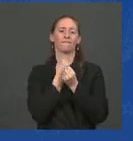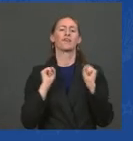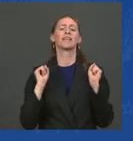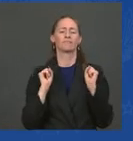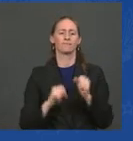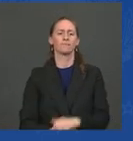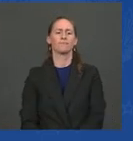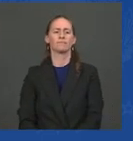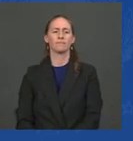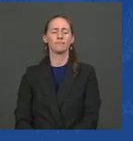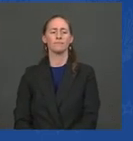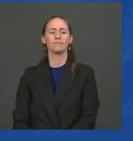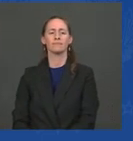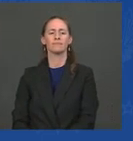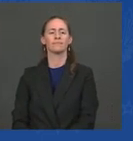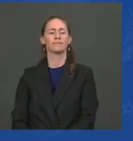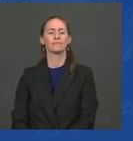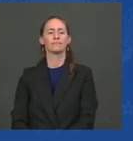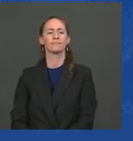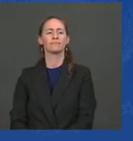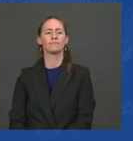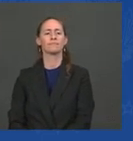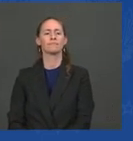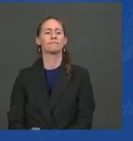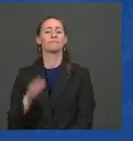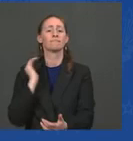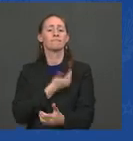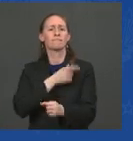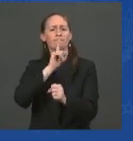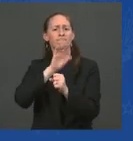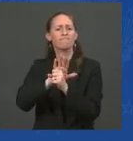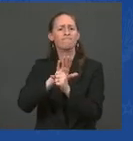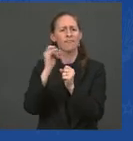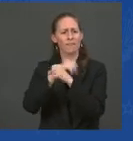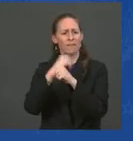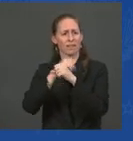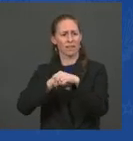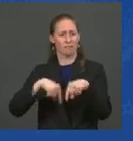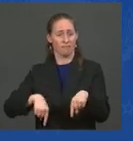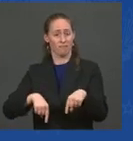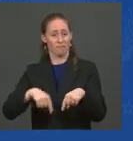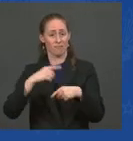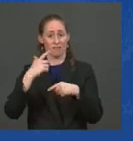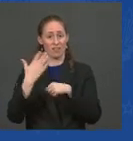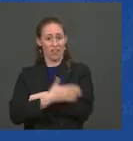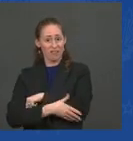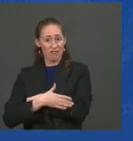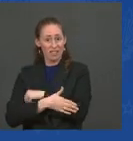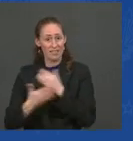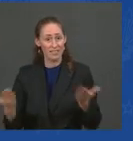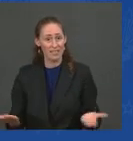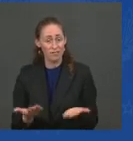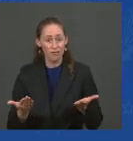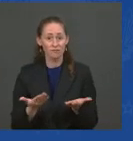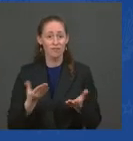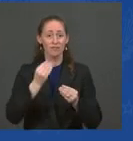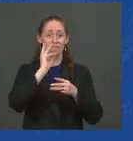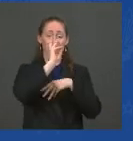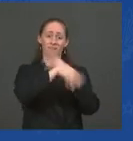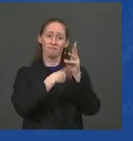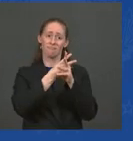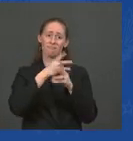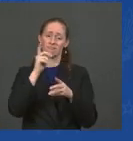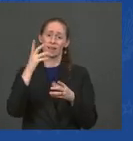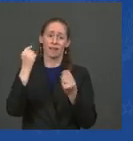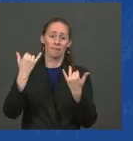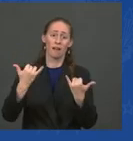to the unending fight to bring our own nation, our own world, closer to a future in which every human being is free